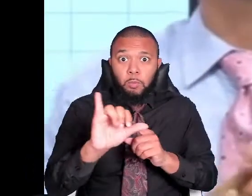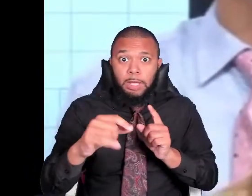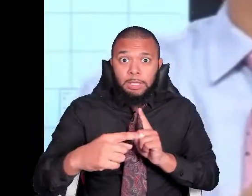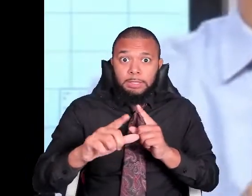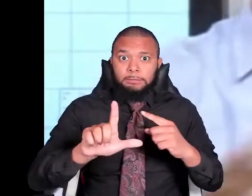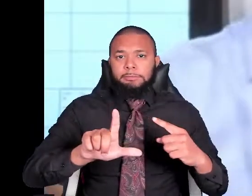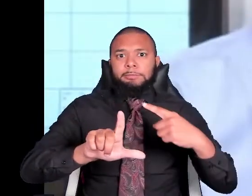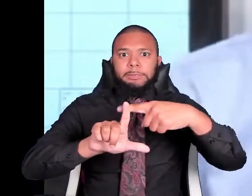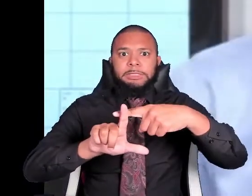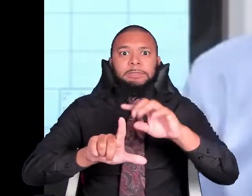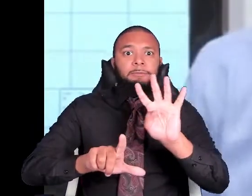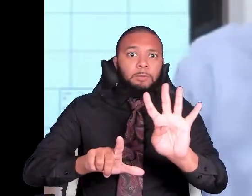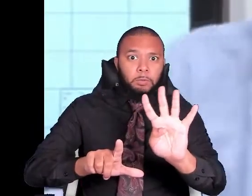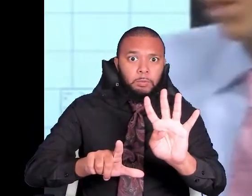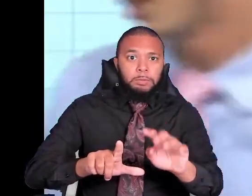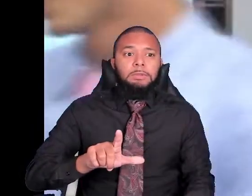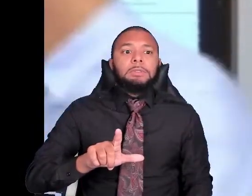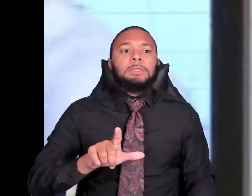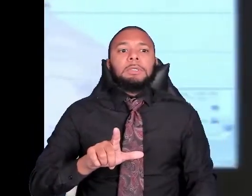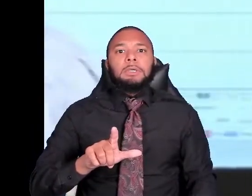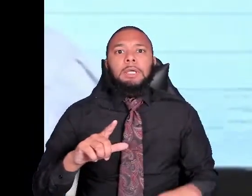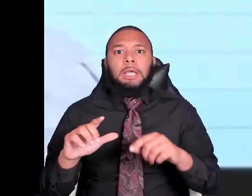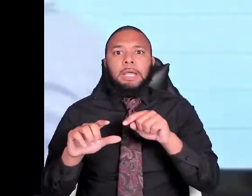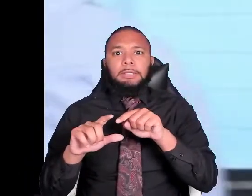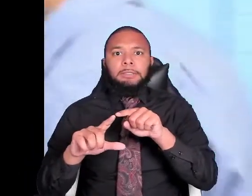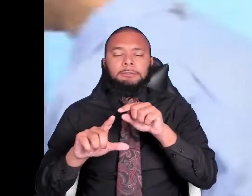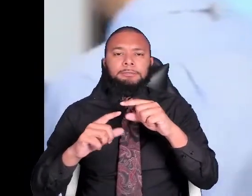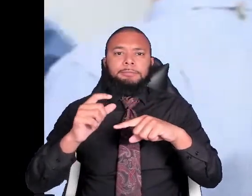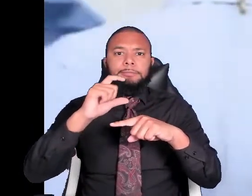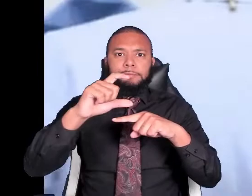2. That part does not change. Let's come over here.